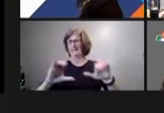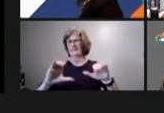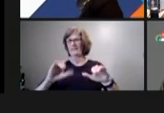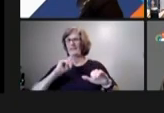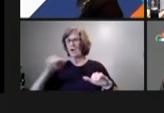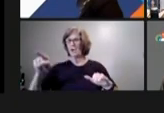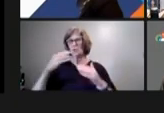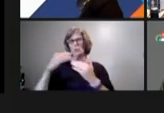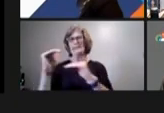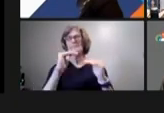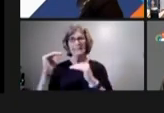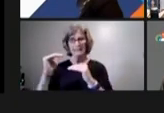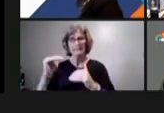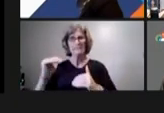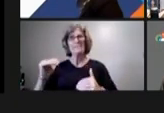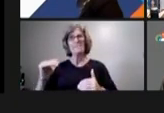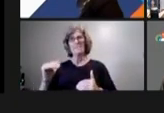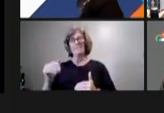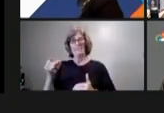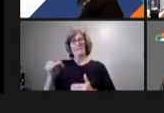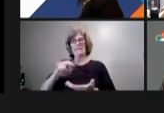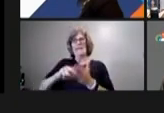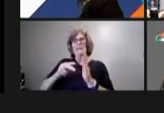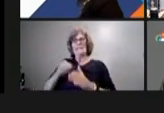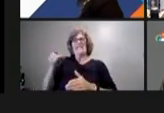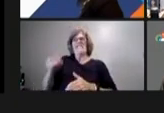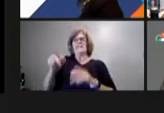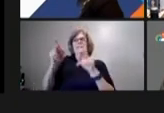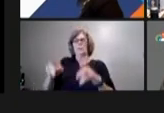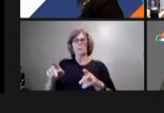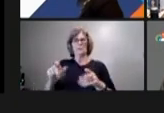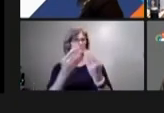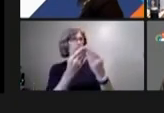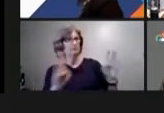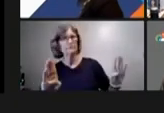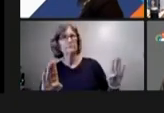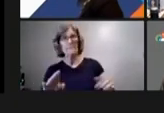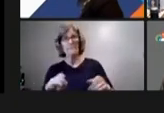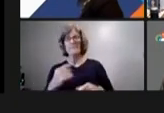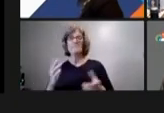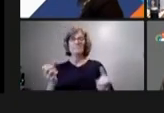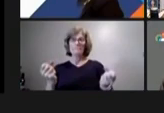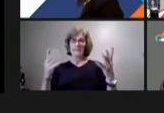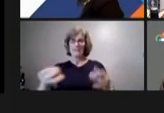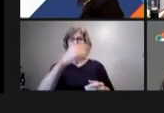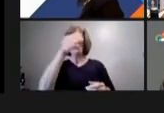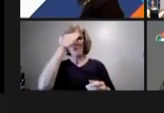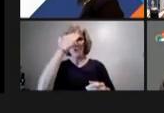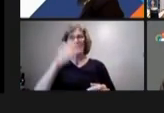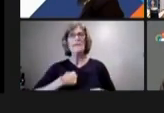That refers to what an individual actually needs. I'll tell you, as many of you know, I am